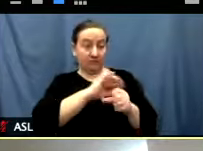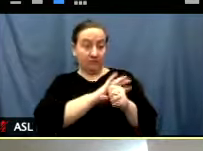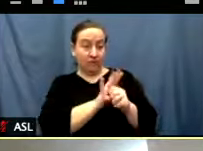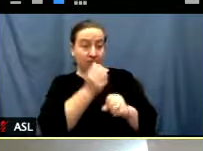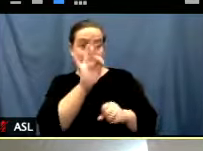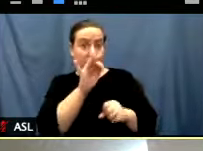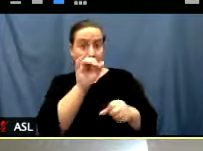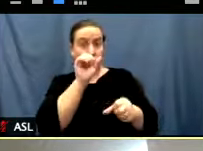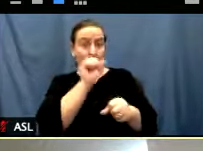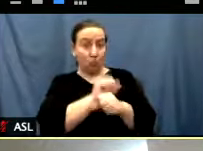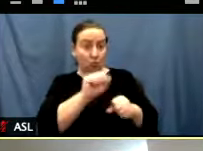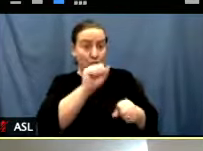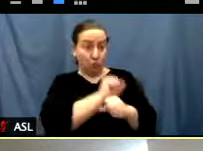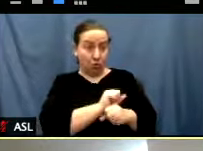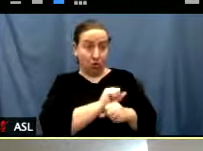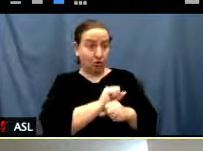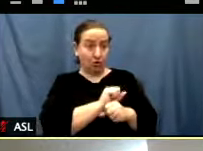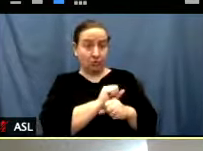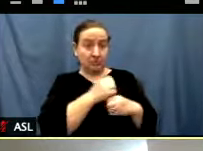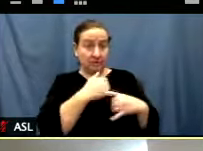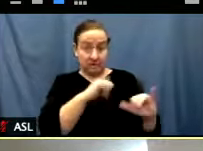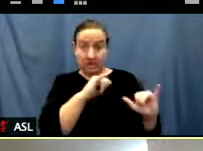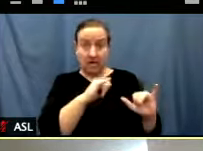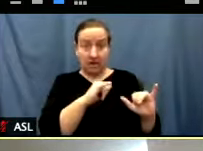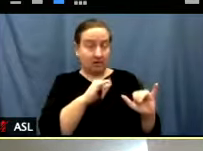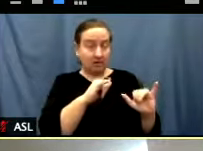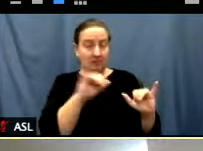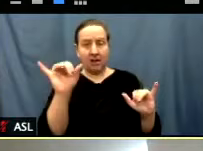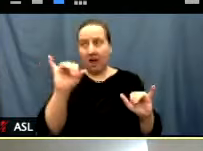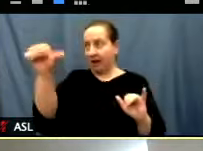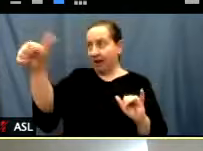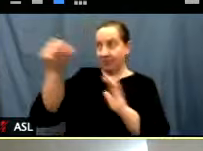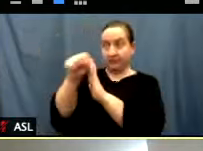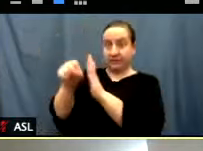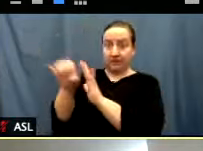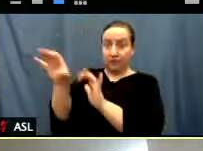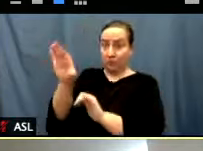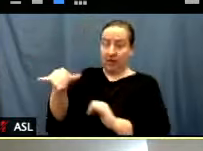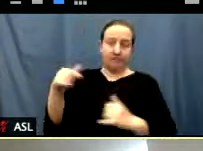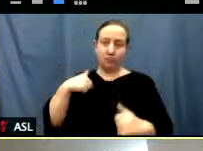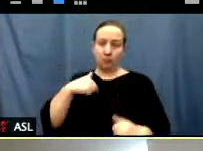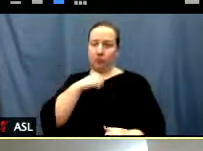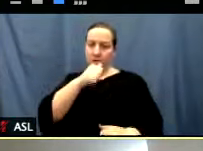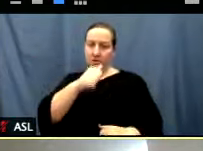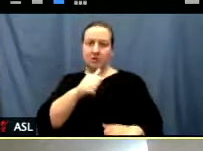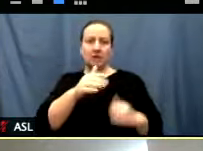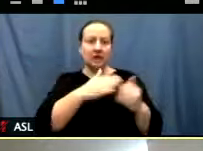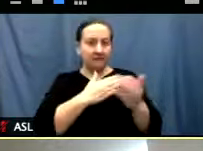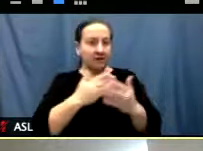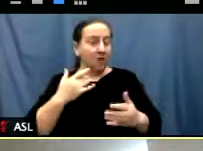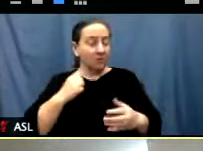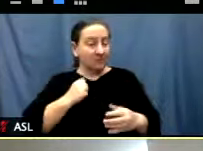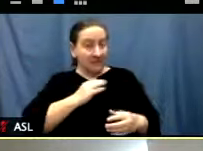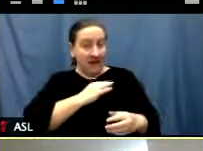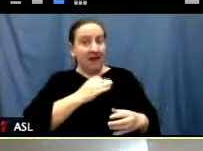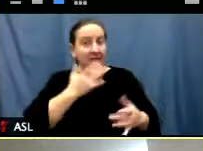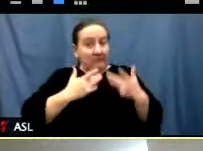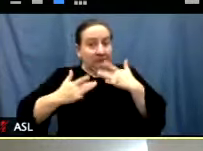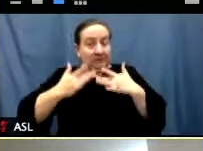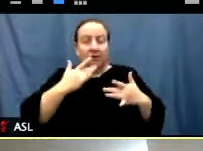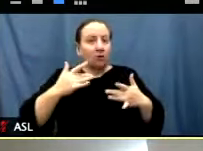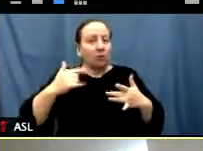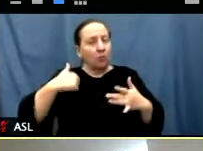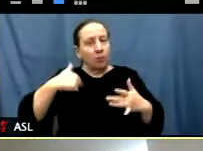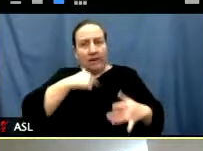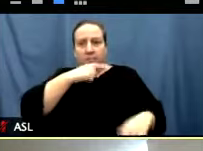hospitals like they are in other states. While we see increasing staff shortages, we have not reached that point yet. We